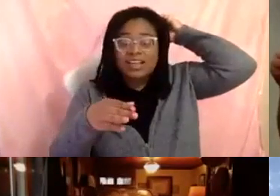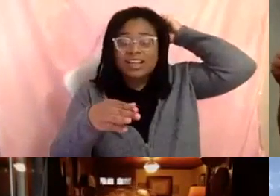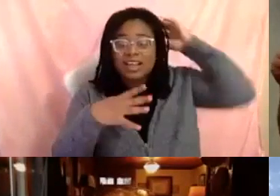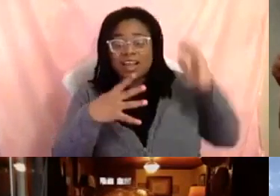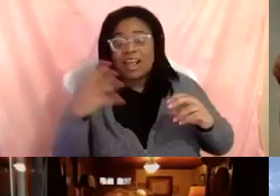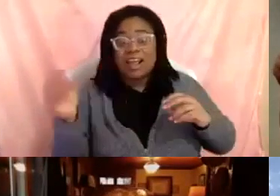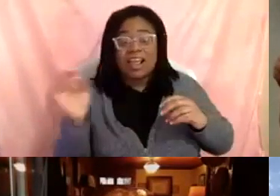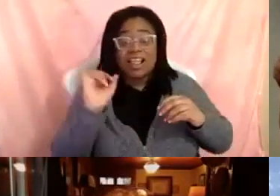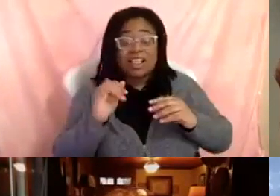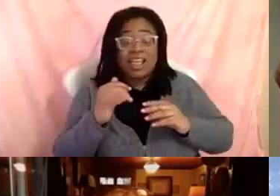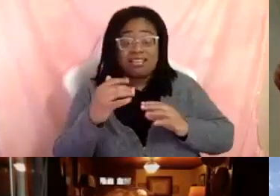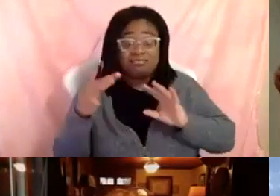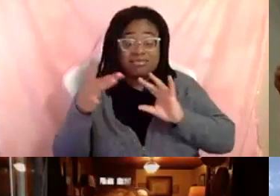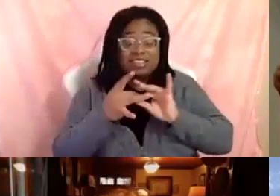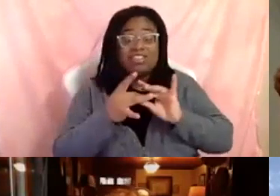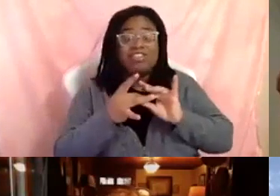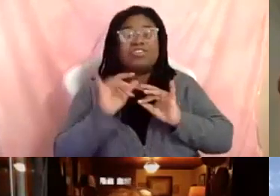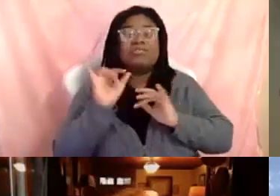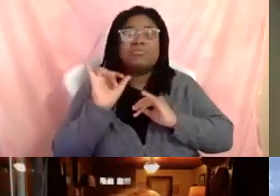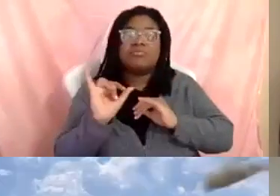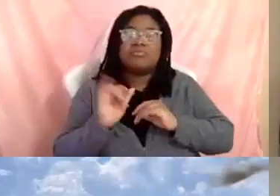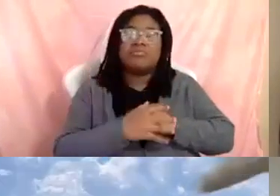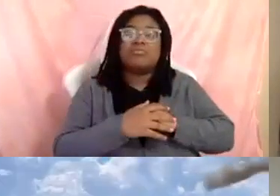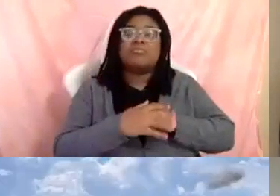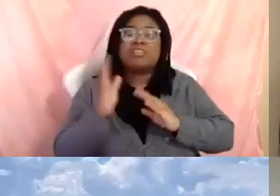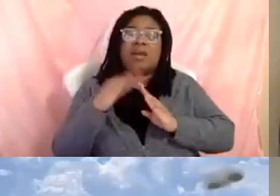a ladder connected to the house, like on top.